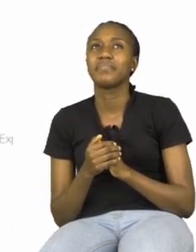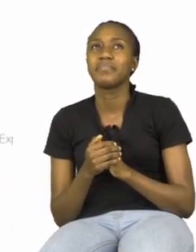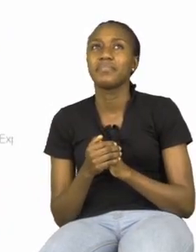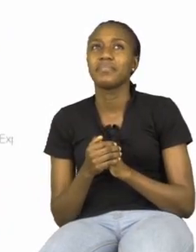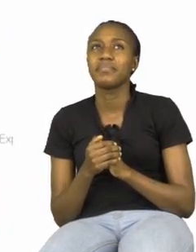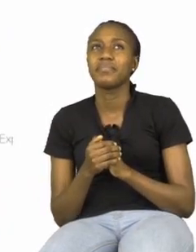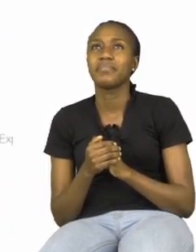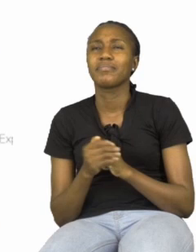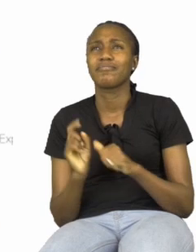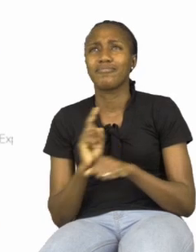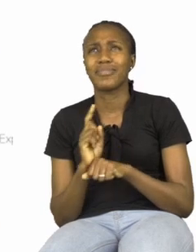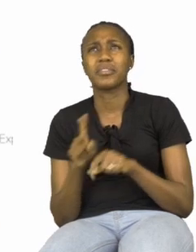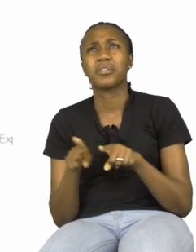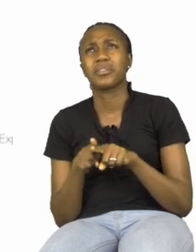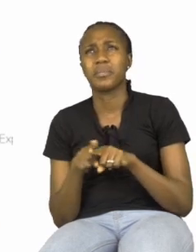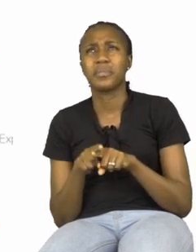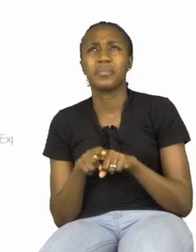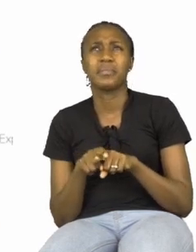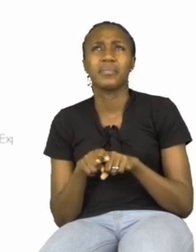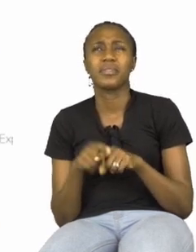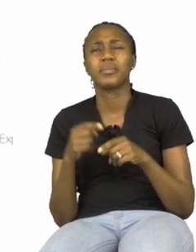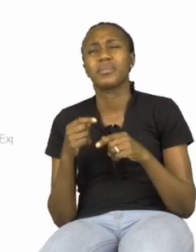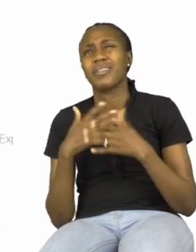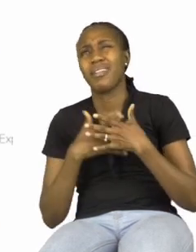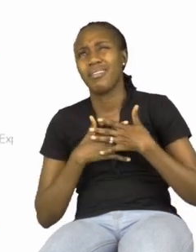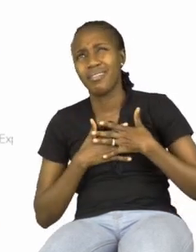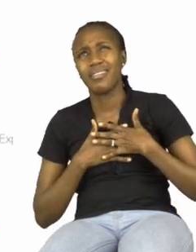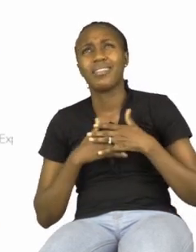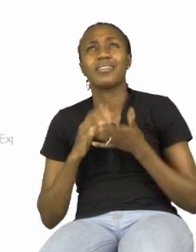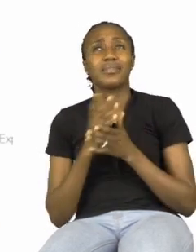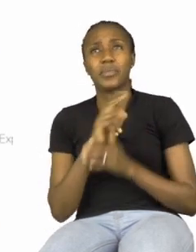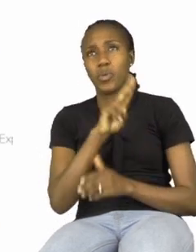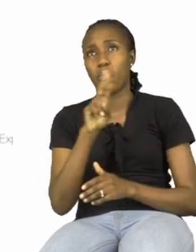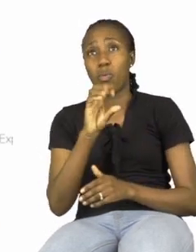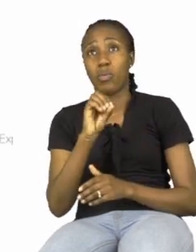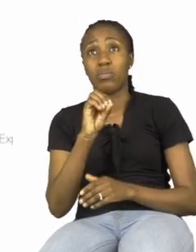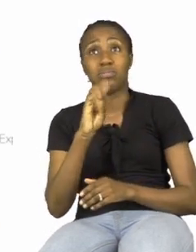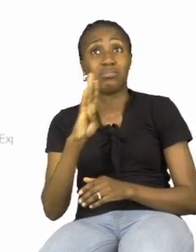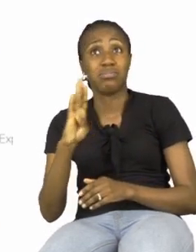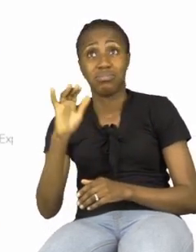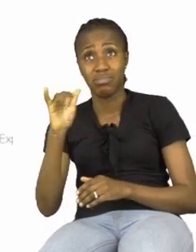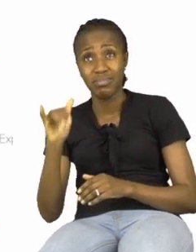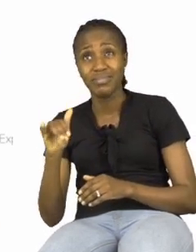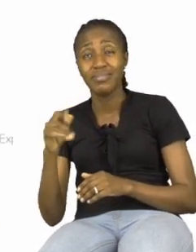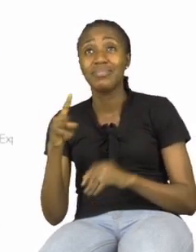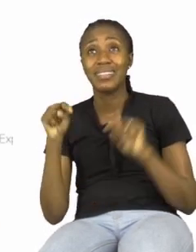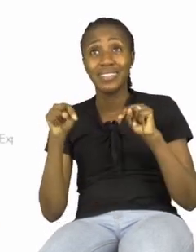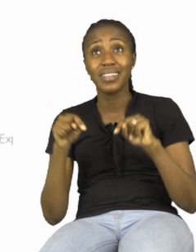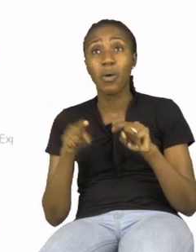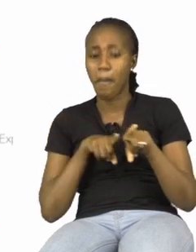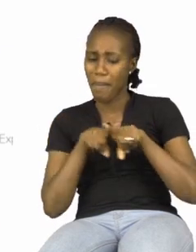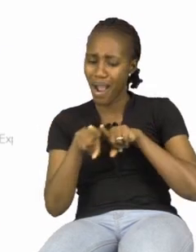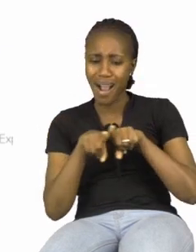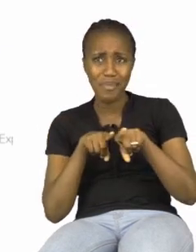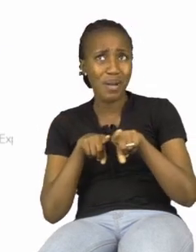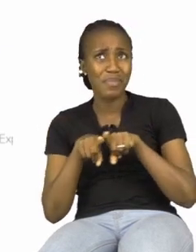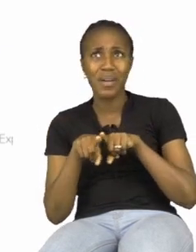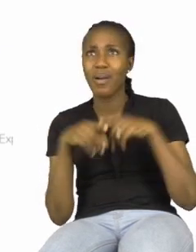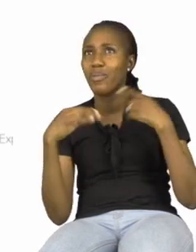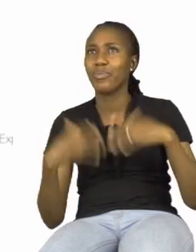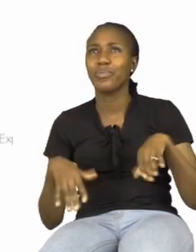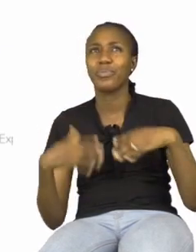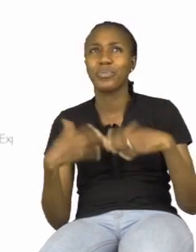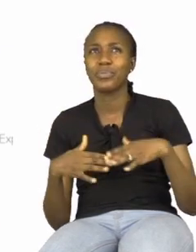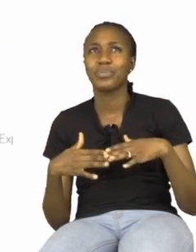hobby type of sport to this professional setup, and able to compete and not just participate. I mean, when we